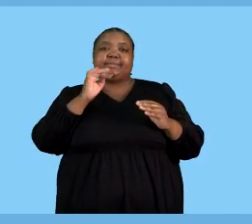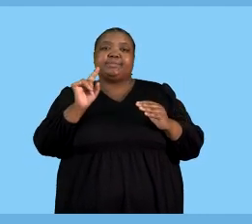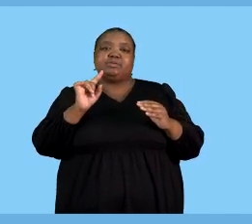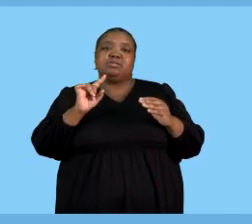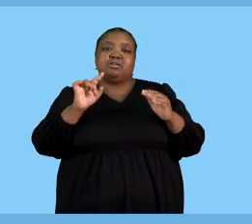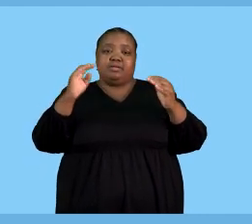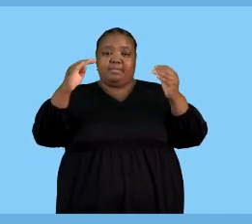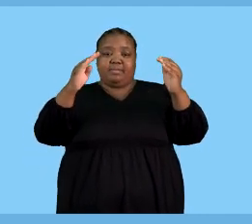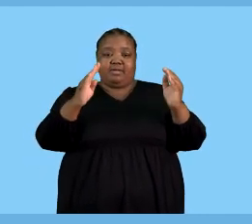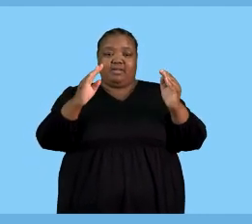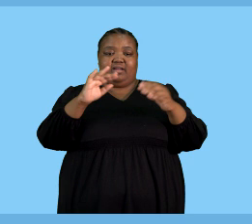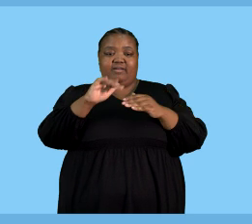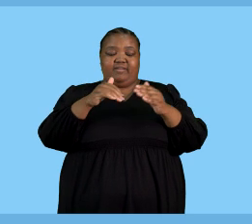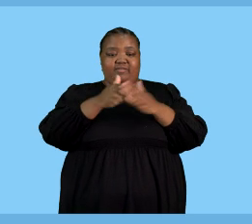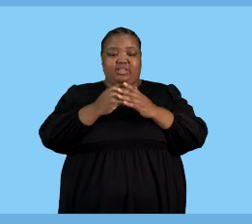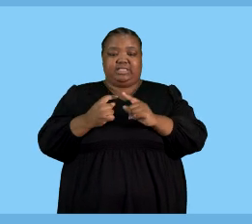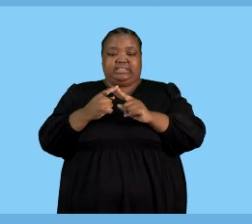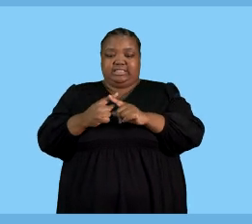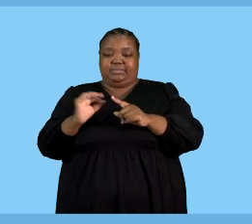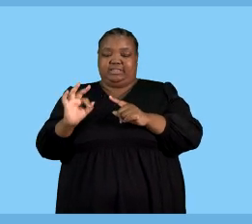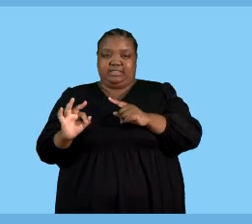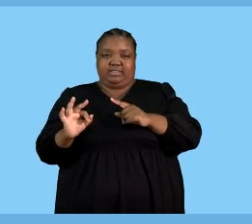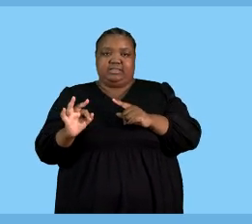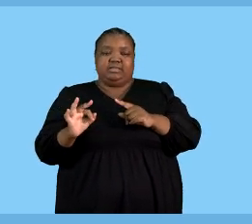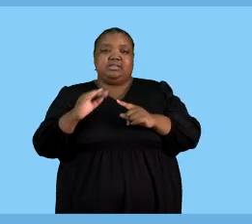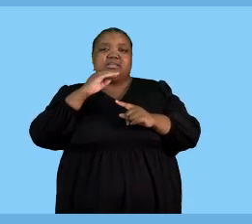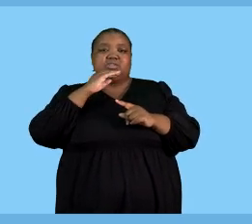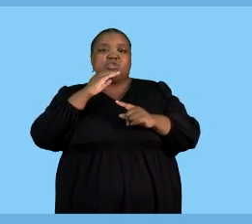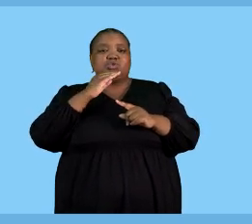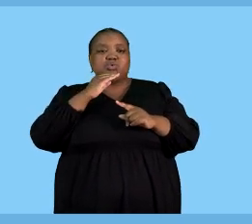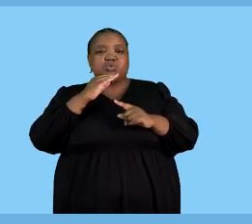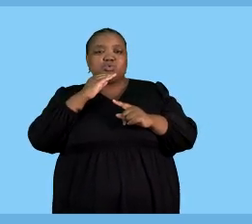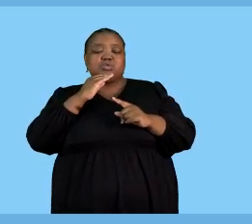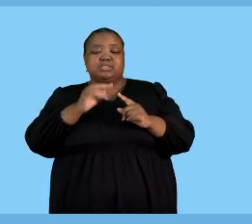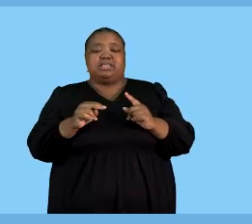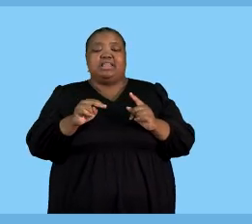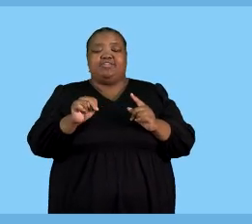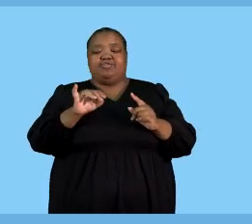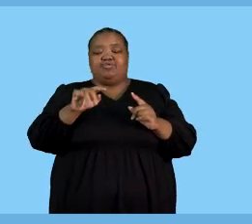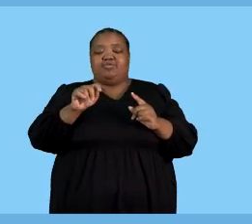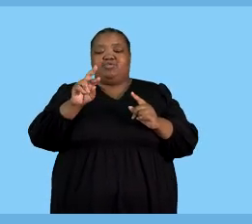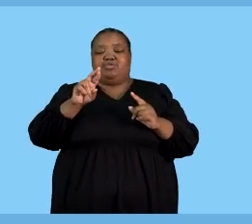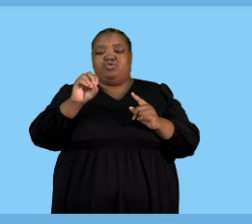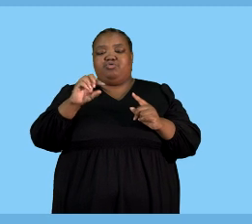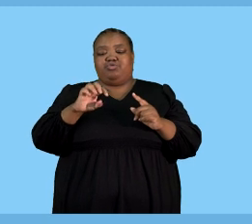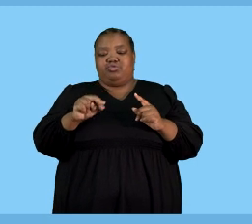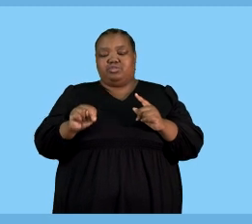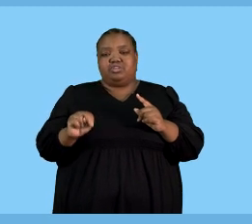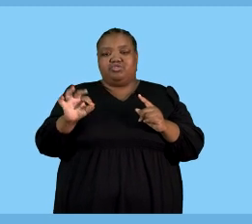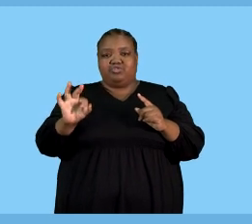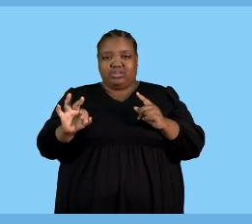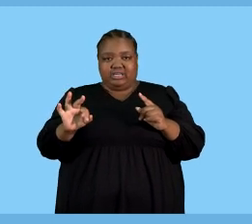now that 3 means that everything within the bracket is multiplied by 3, which then means we have 3